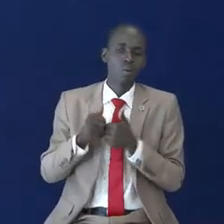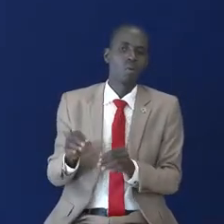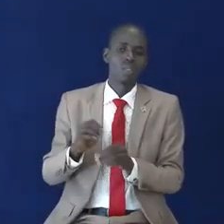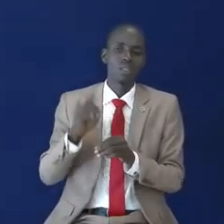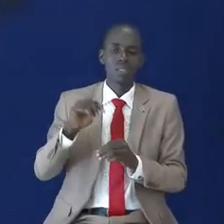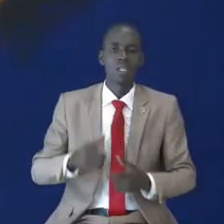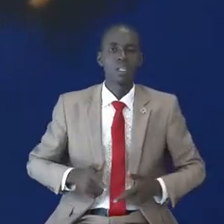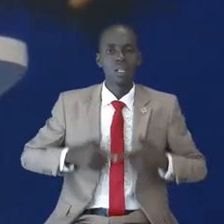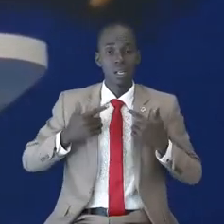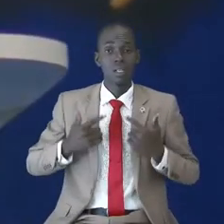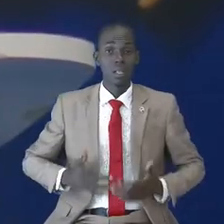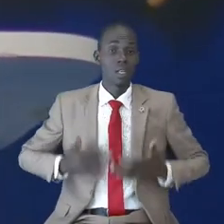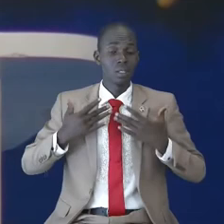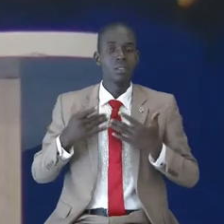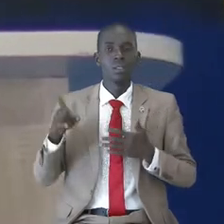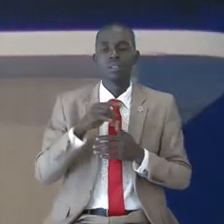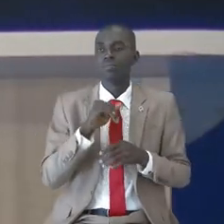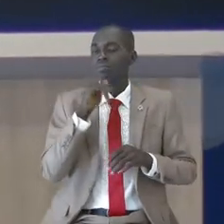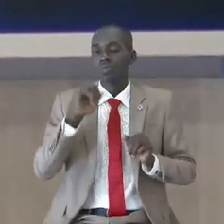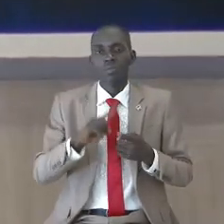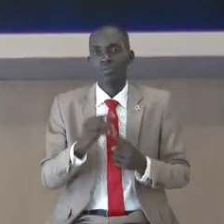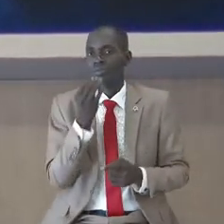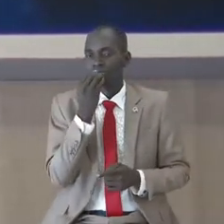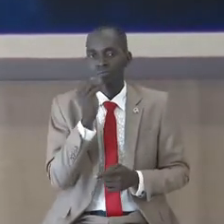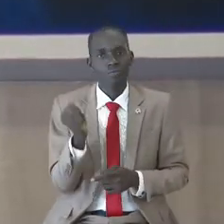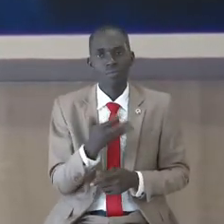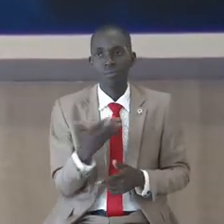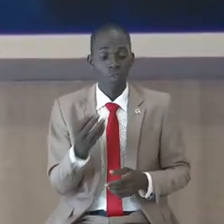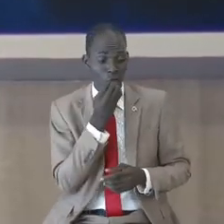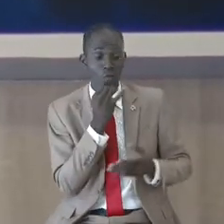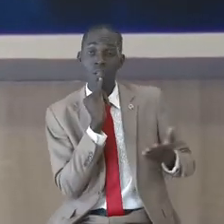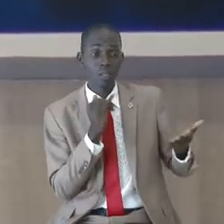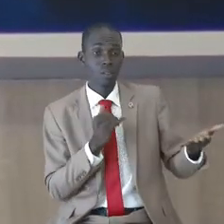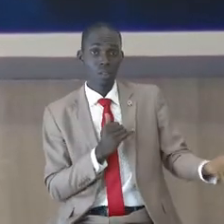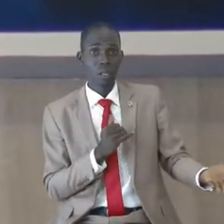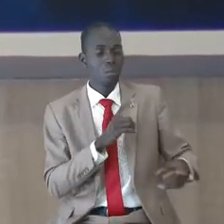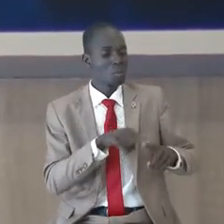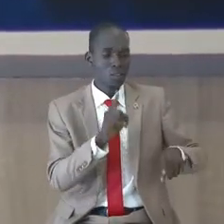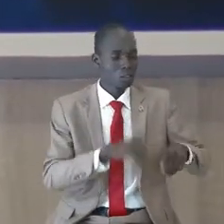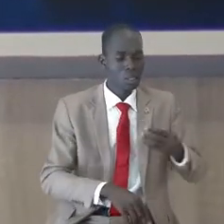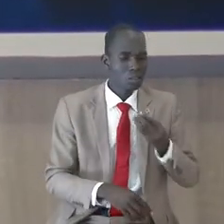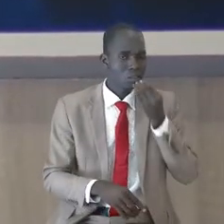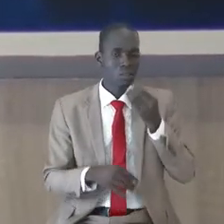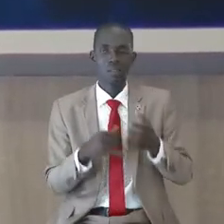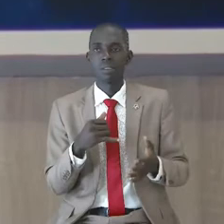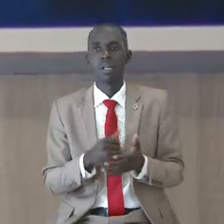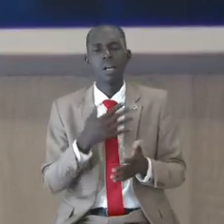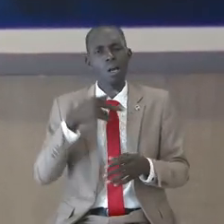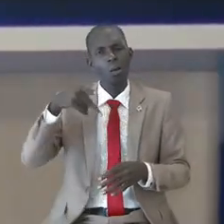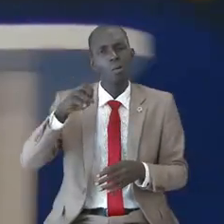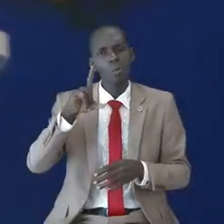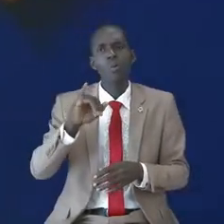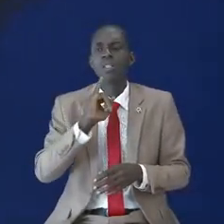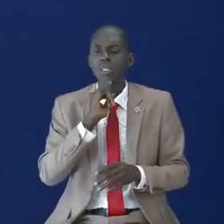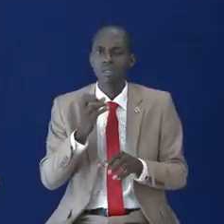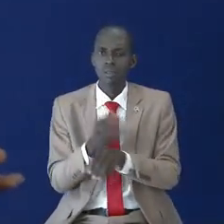they lose appetite, that they don't have. The food is there, but they cannot eat. And Paul the apostle is saying, by the Spirit